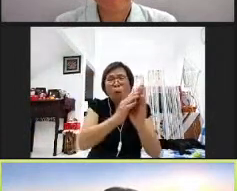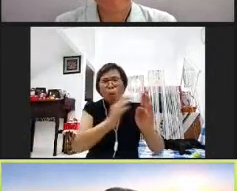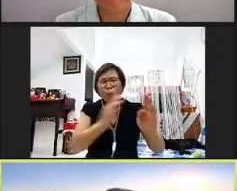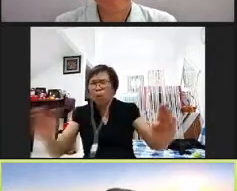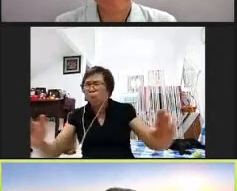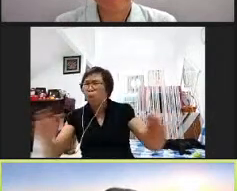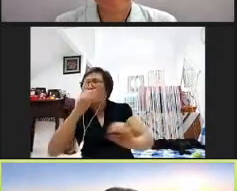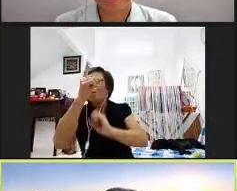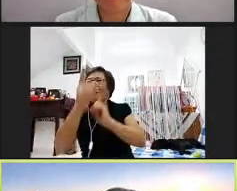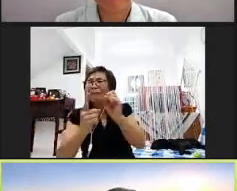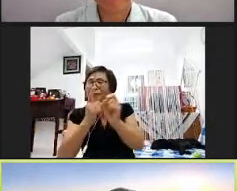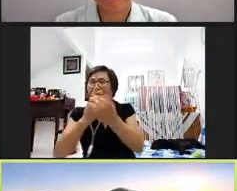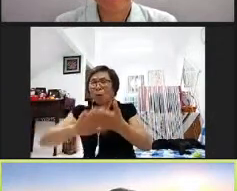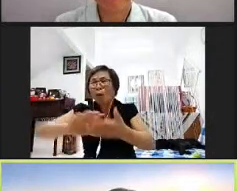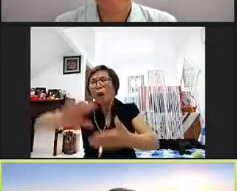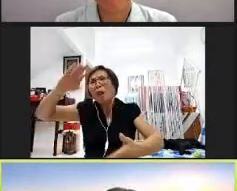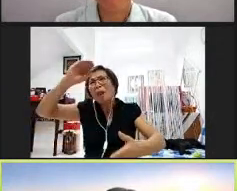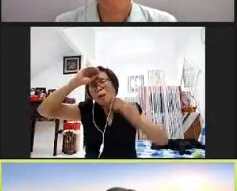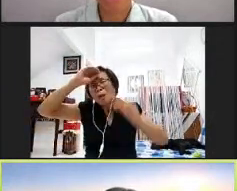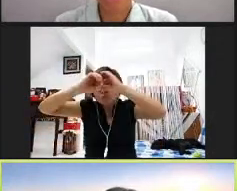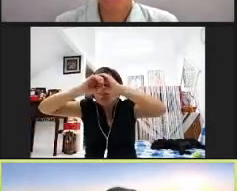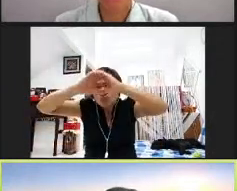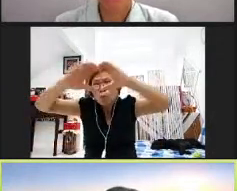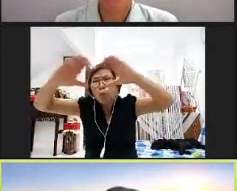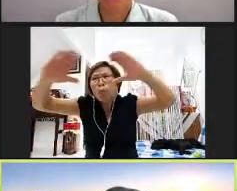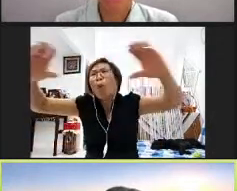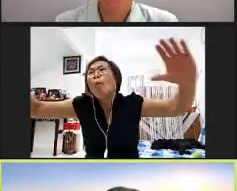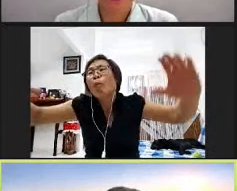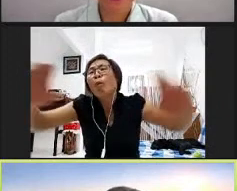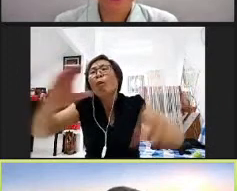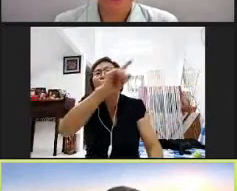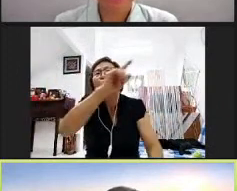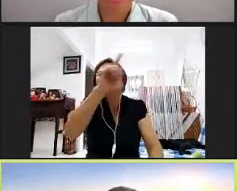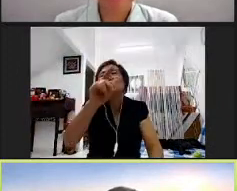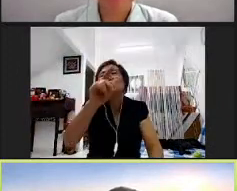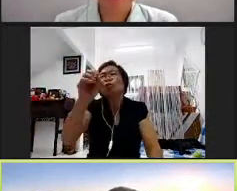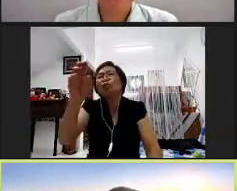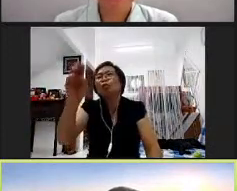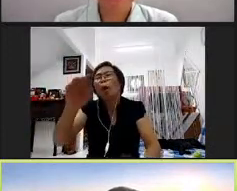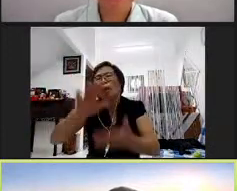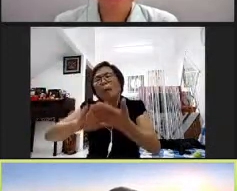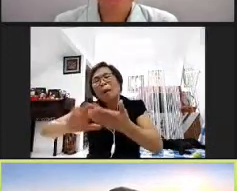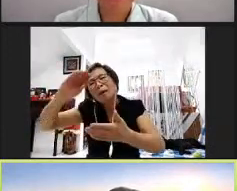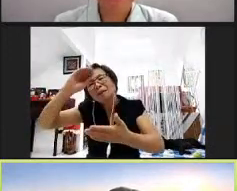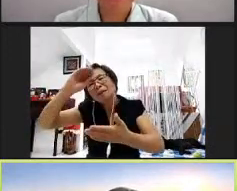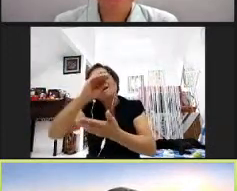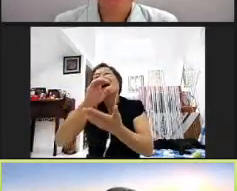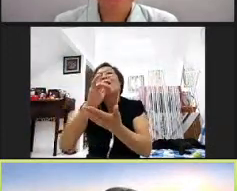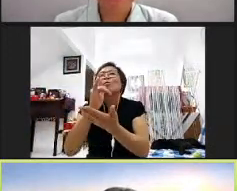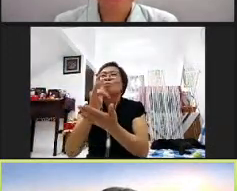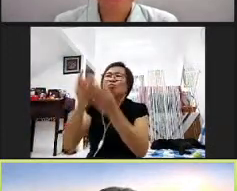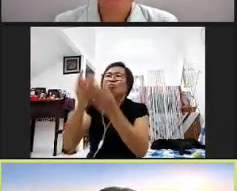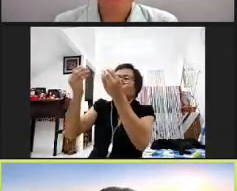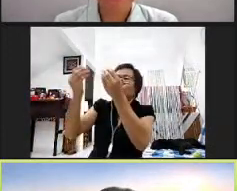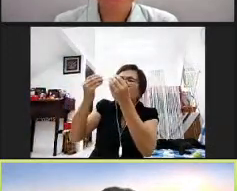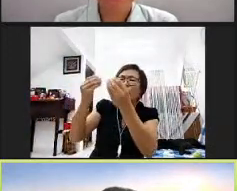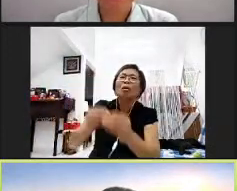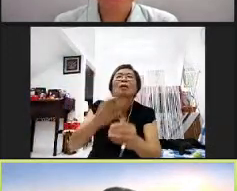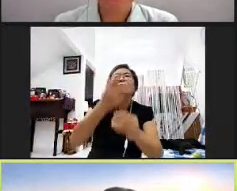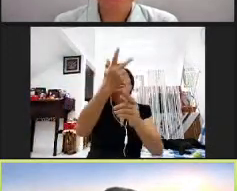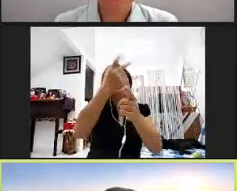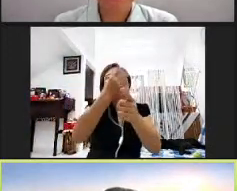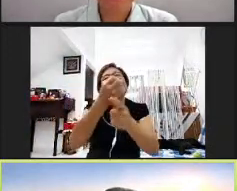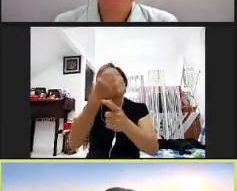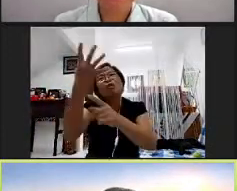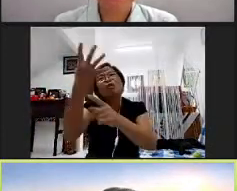learned Zoom, endless Zoom opportunity to learn Dharma. I think probably 3 to 4 times